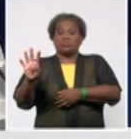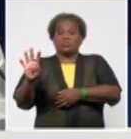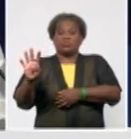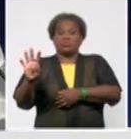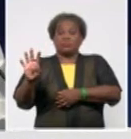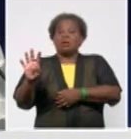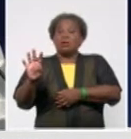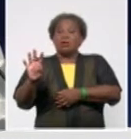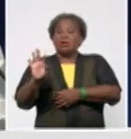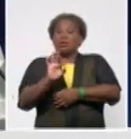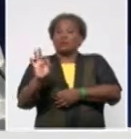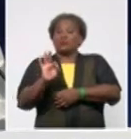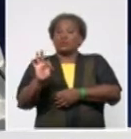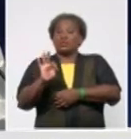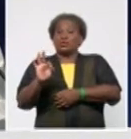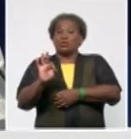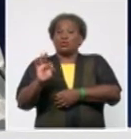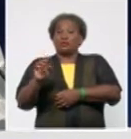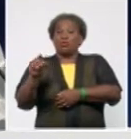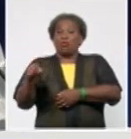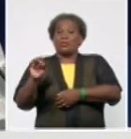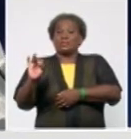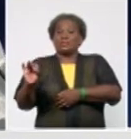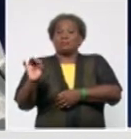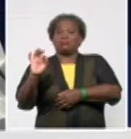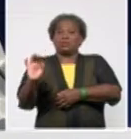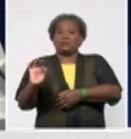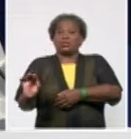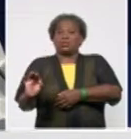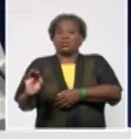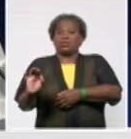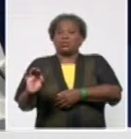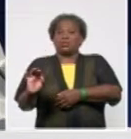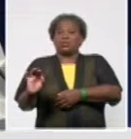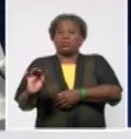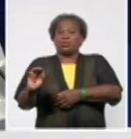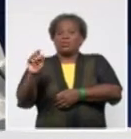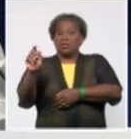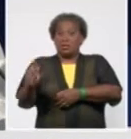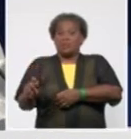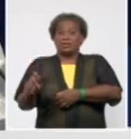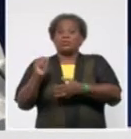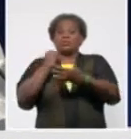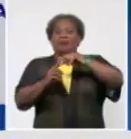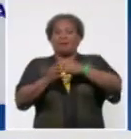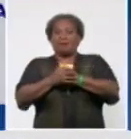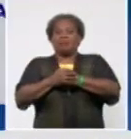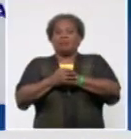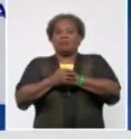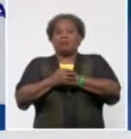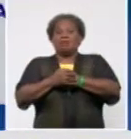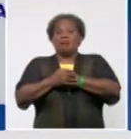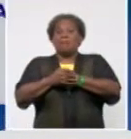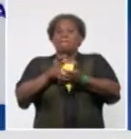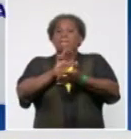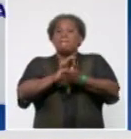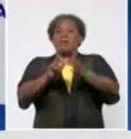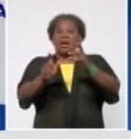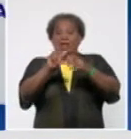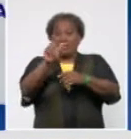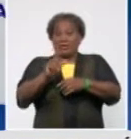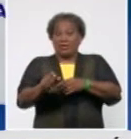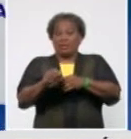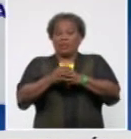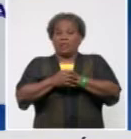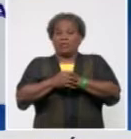incidence rate inasmuch the patient has been isolated and treated in Havana's hospitals. Of the 27